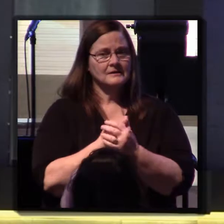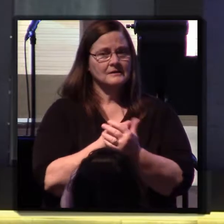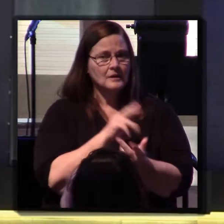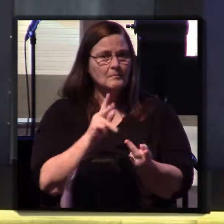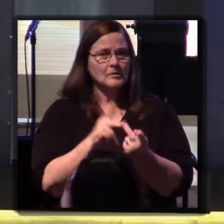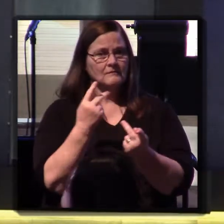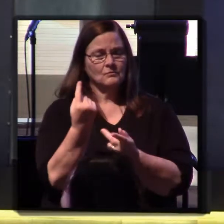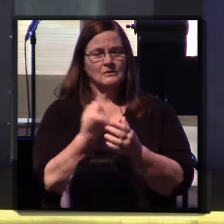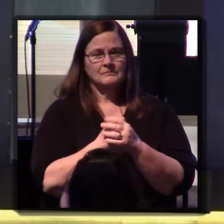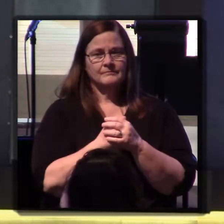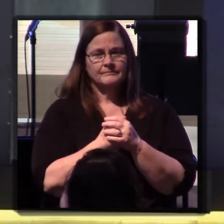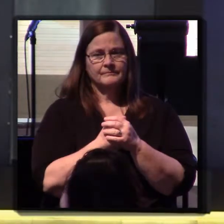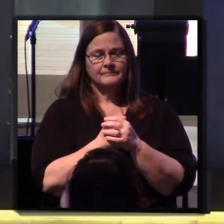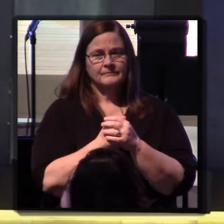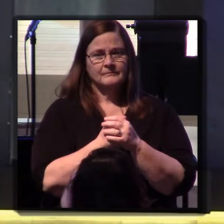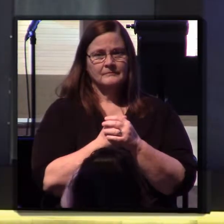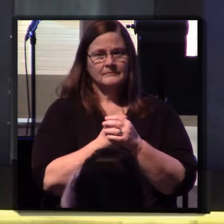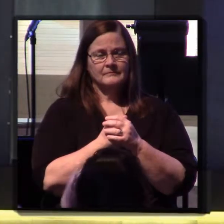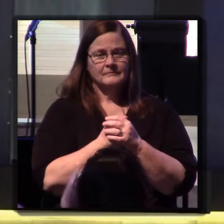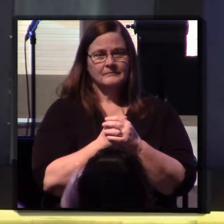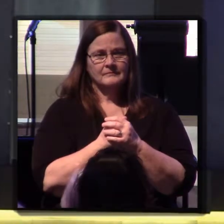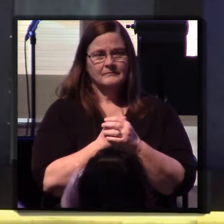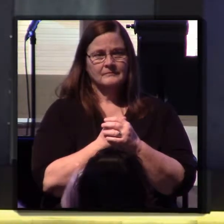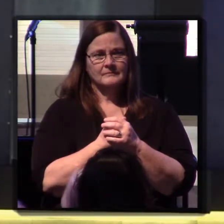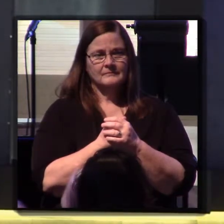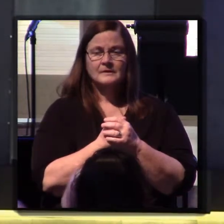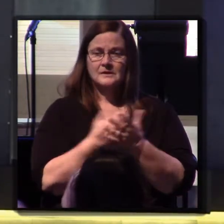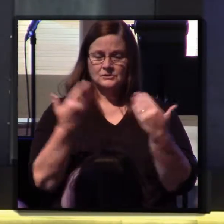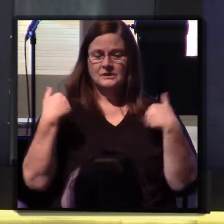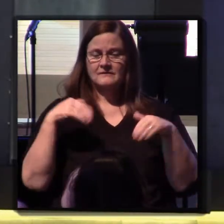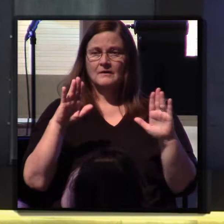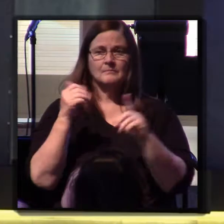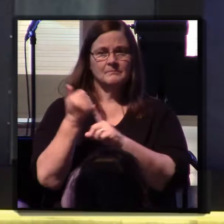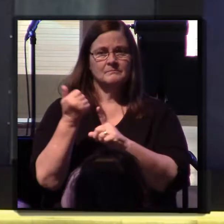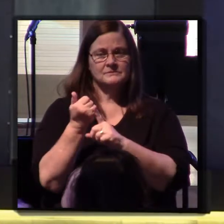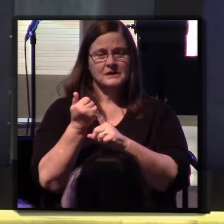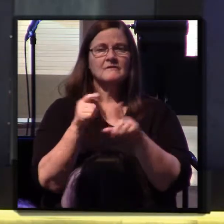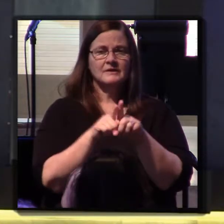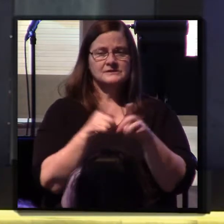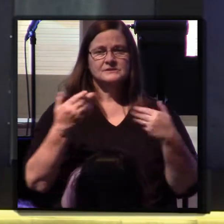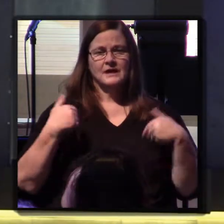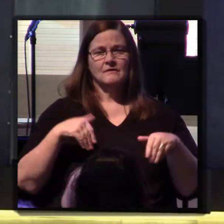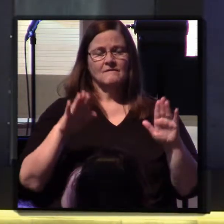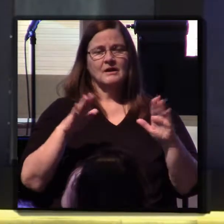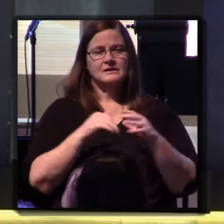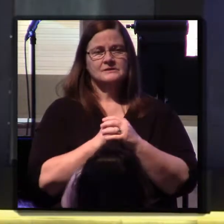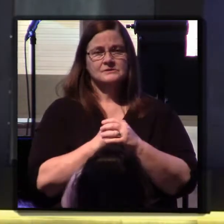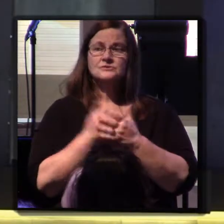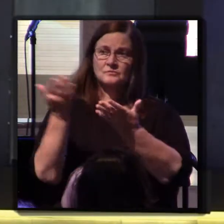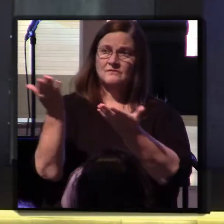his mercy sends his Son, the perfect one, to give himself